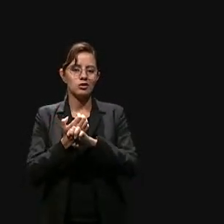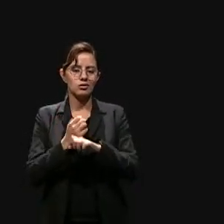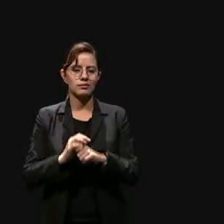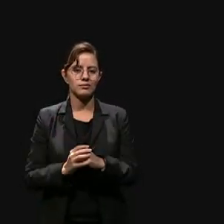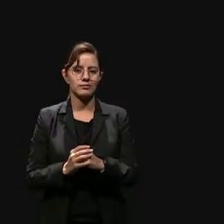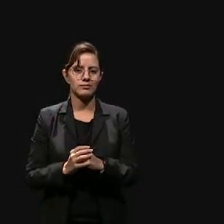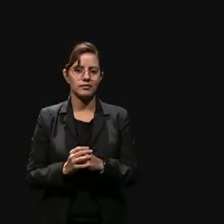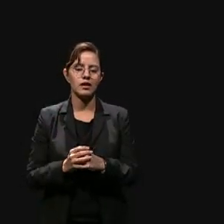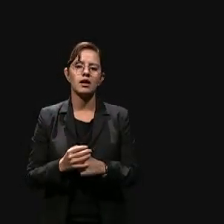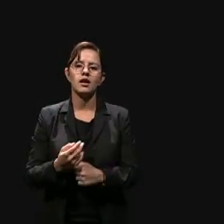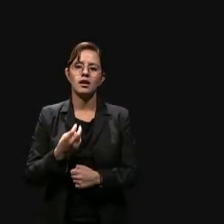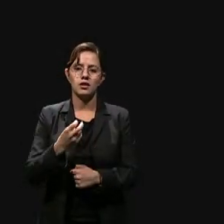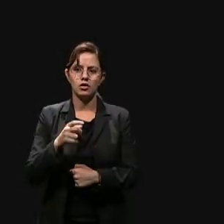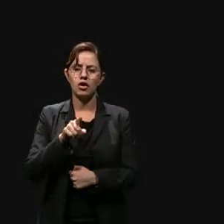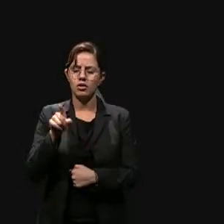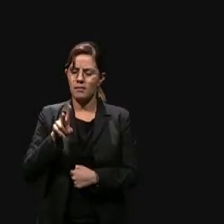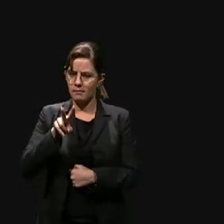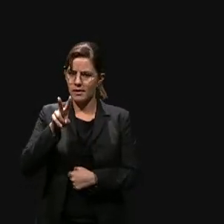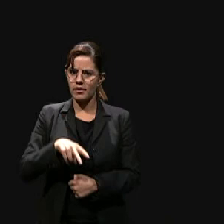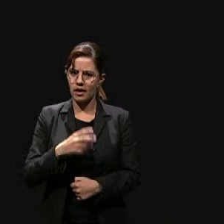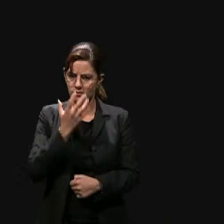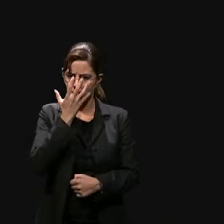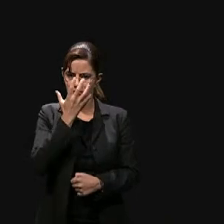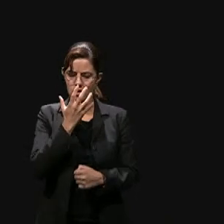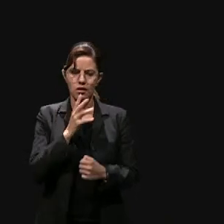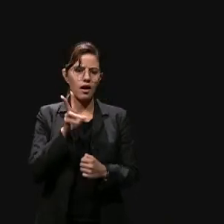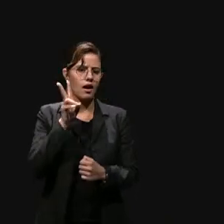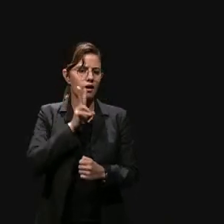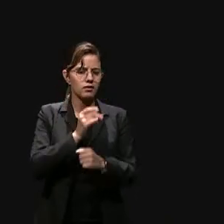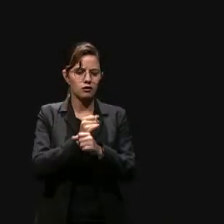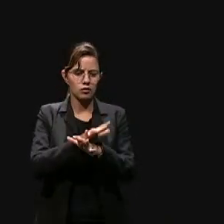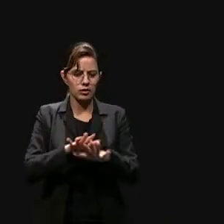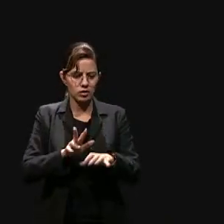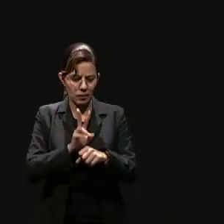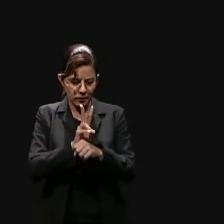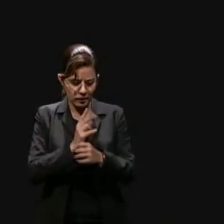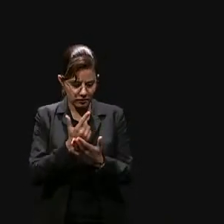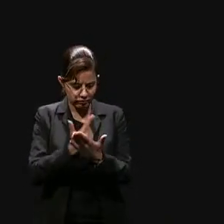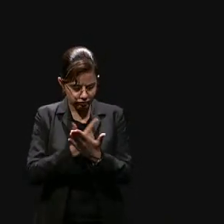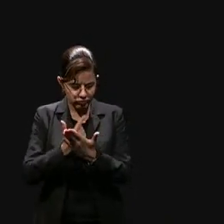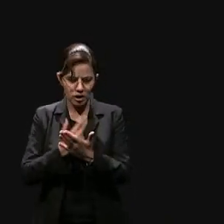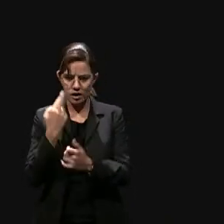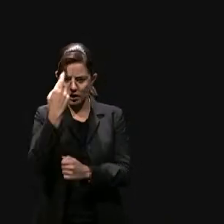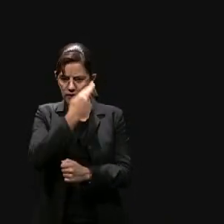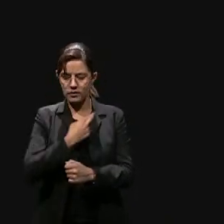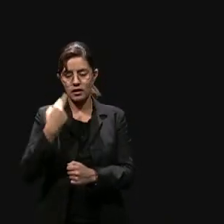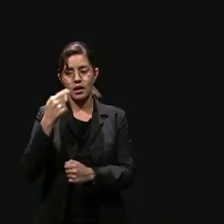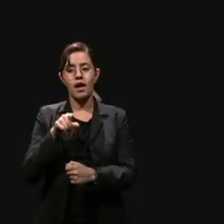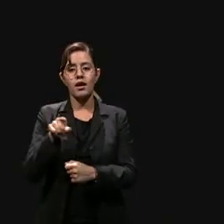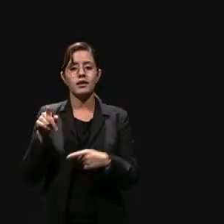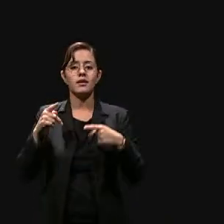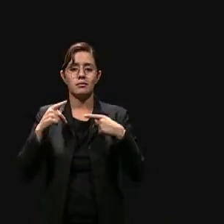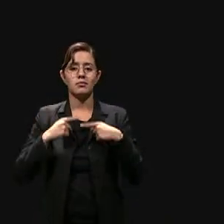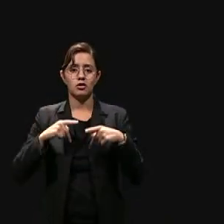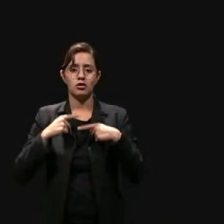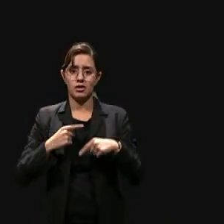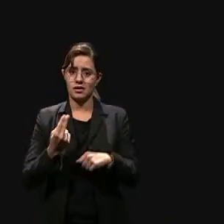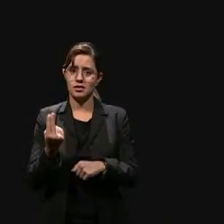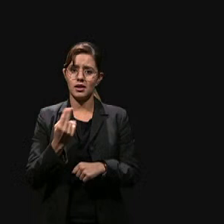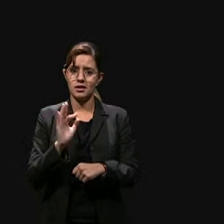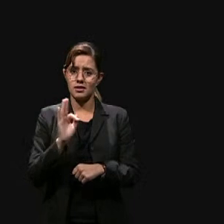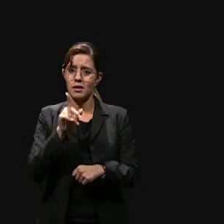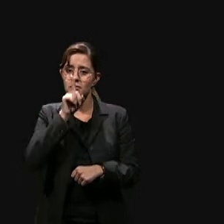and responsibility in holding people accountable for telling lies. And the challenge here is that it's